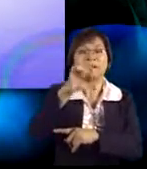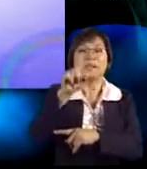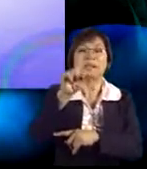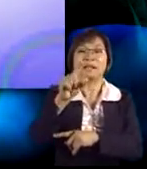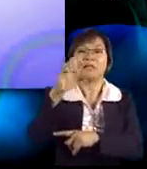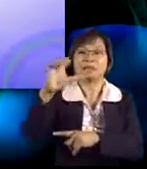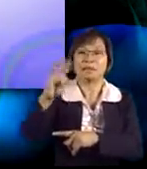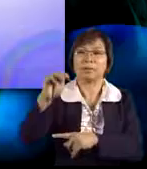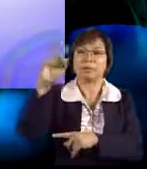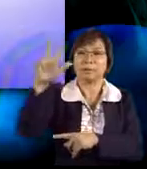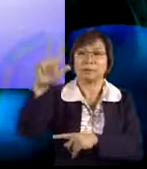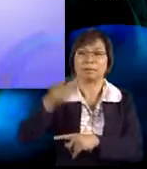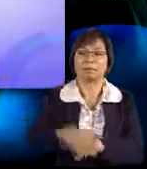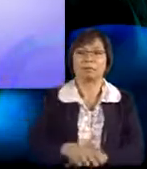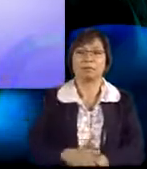211 centimeter cubic.